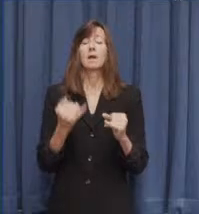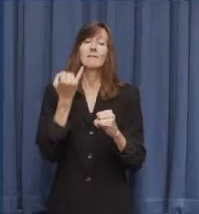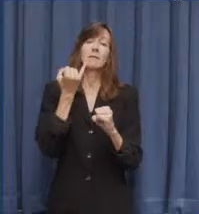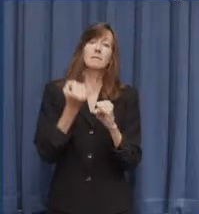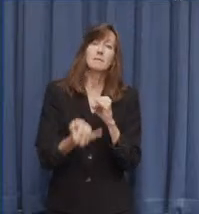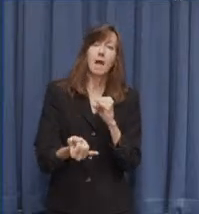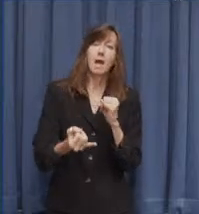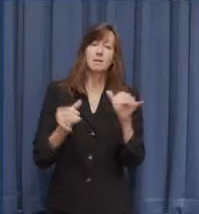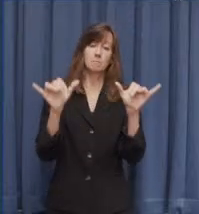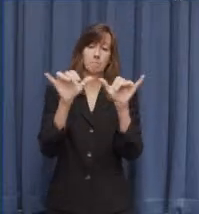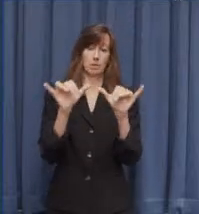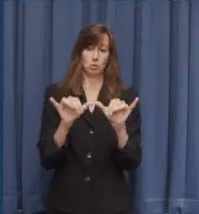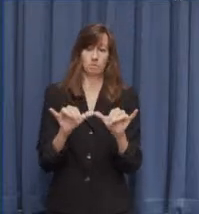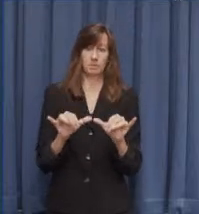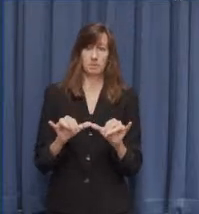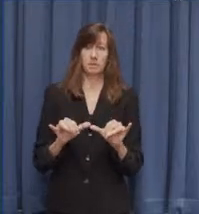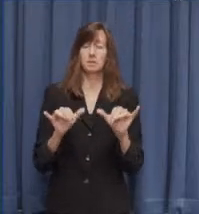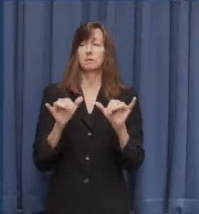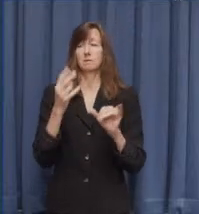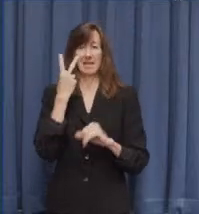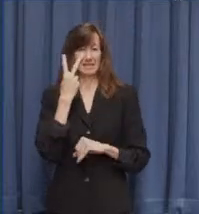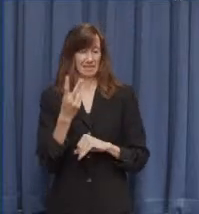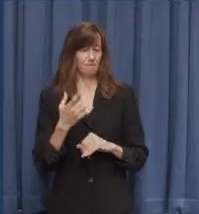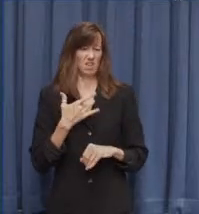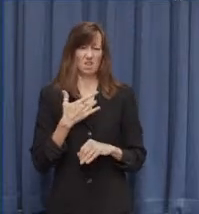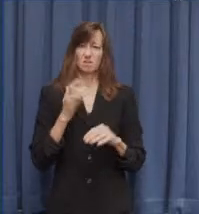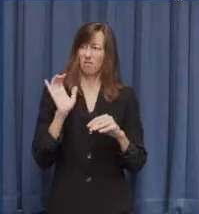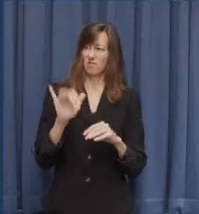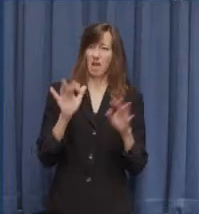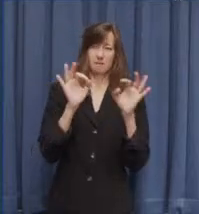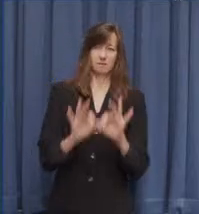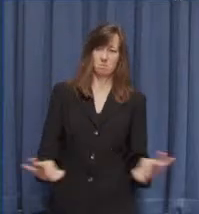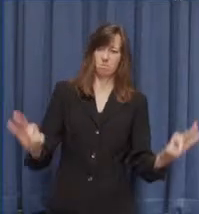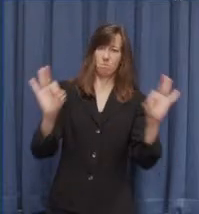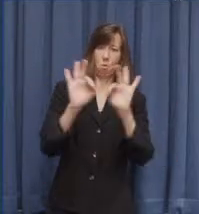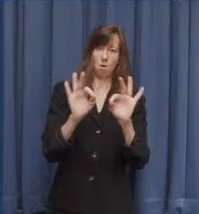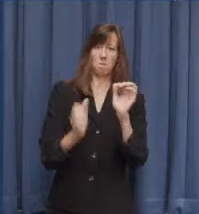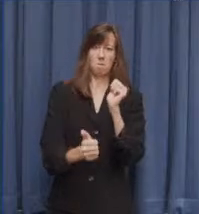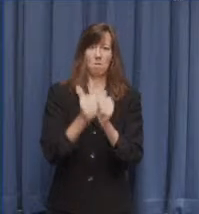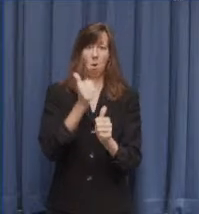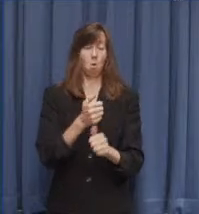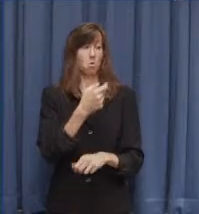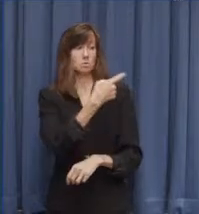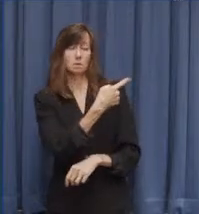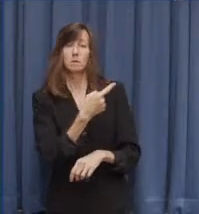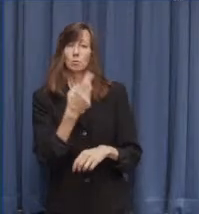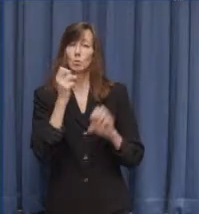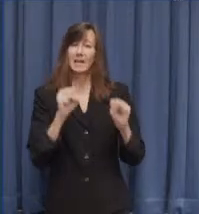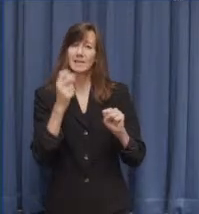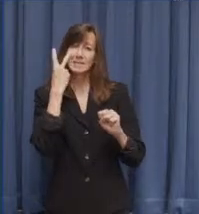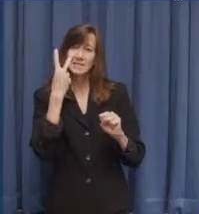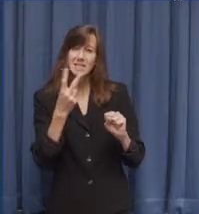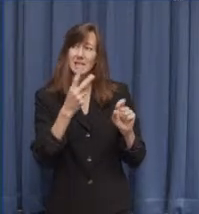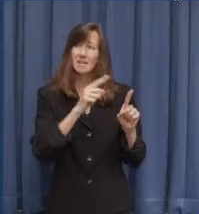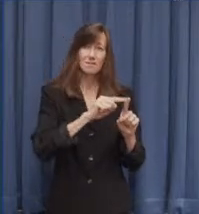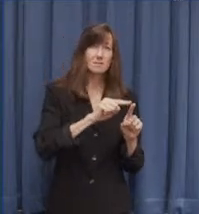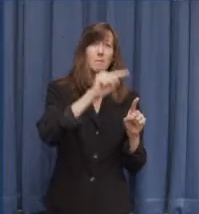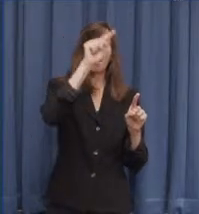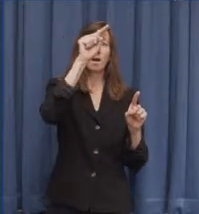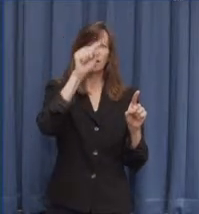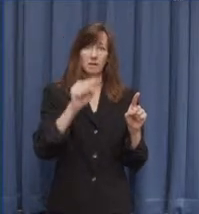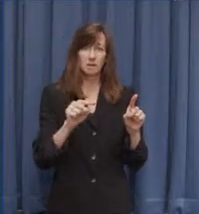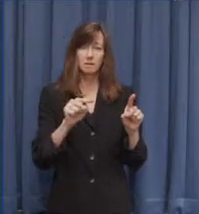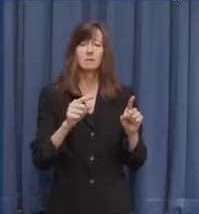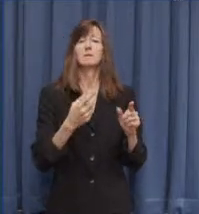for early detection of any resurgence, and this is where you can see that spike that occurred starting around July